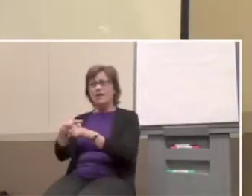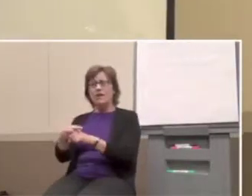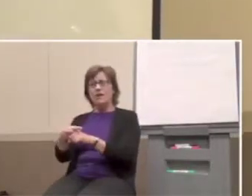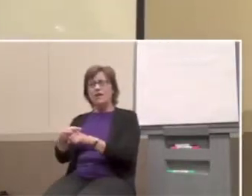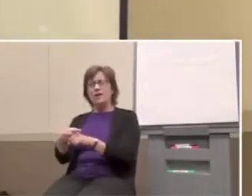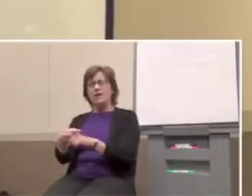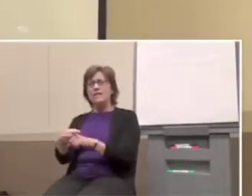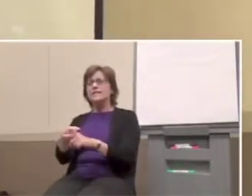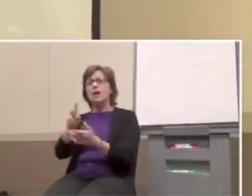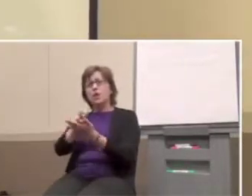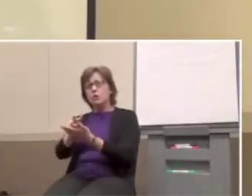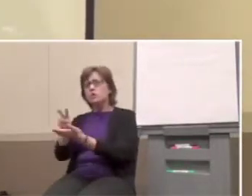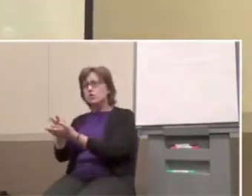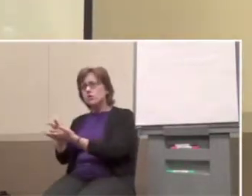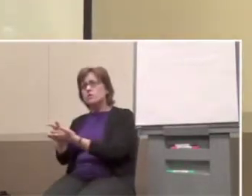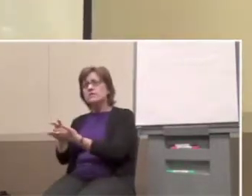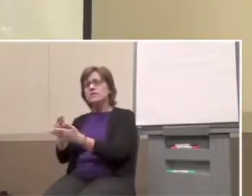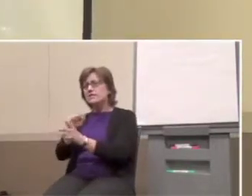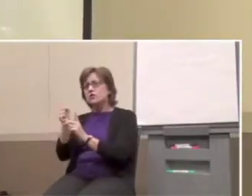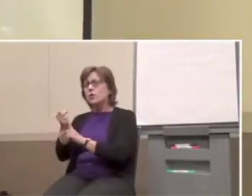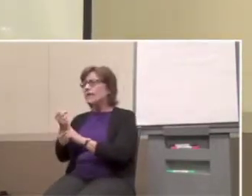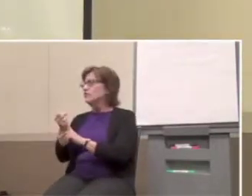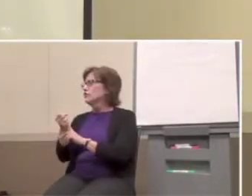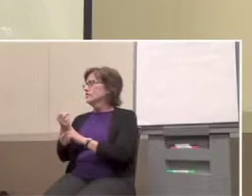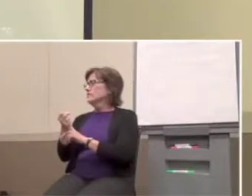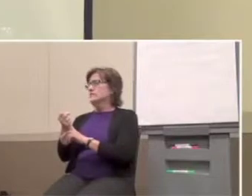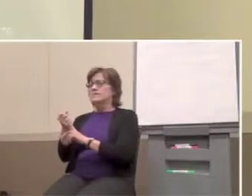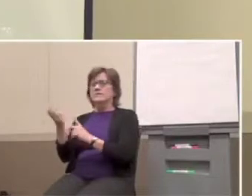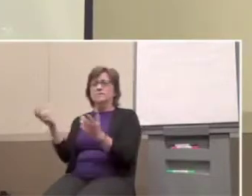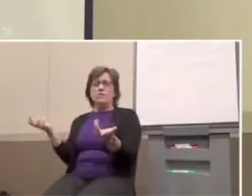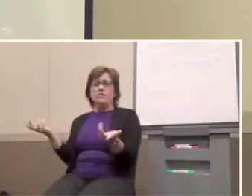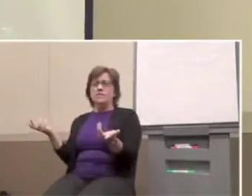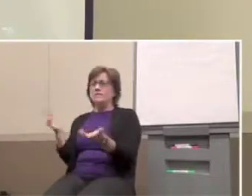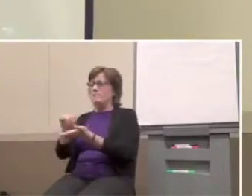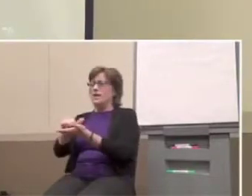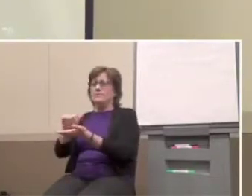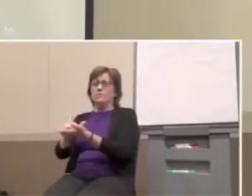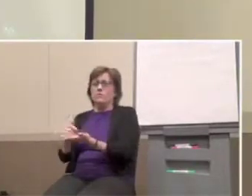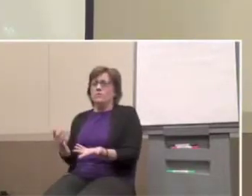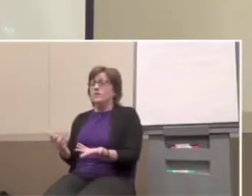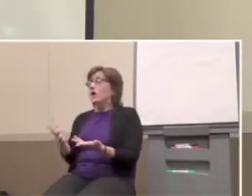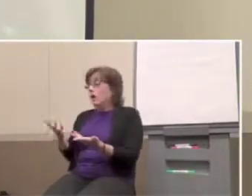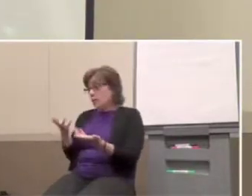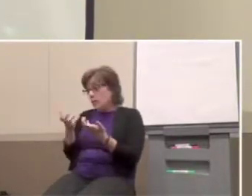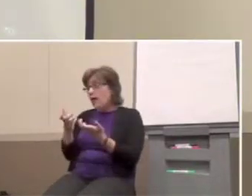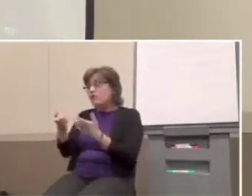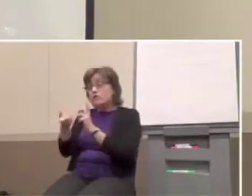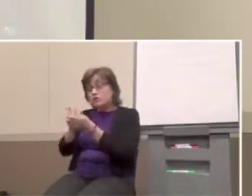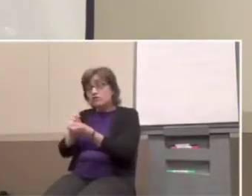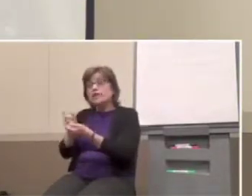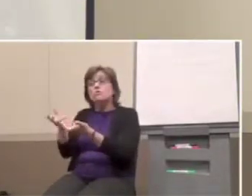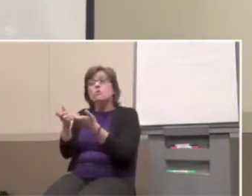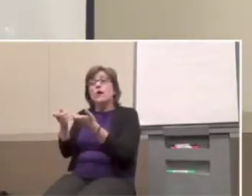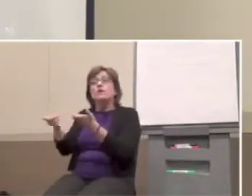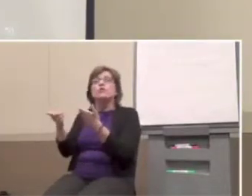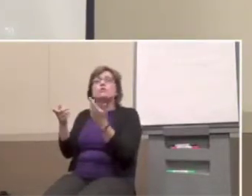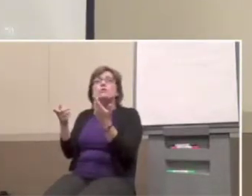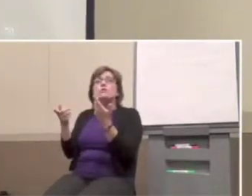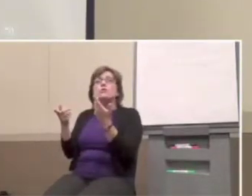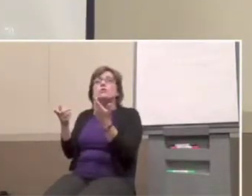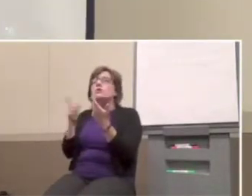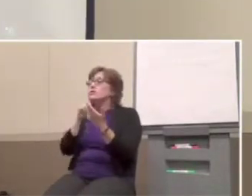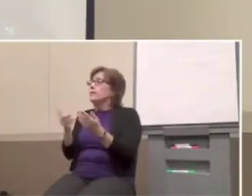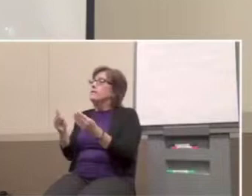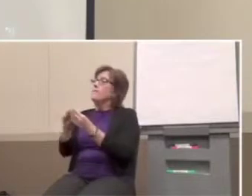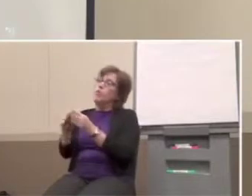lose-lose situation or a double-bind situation. So we tell them, we want you to change. We want you to be more